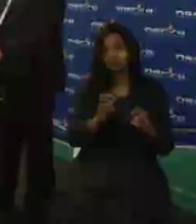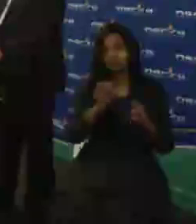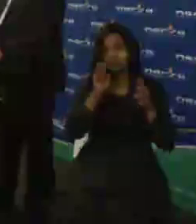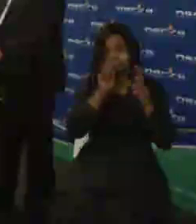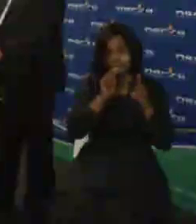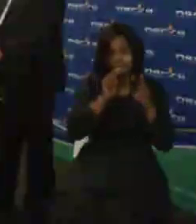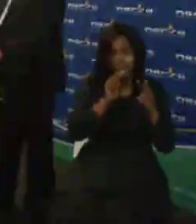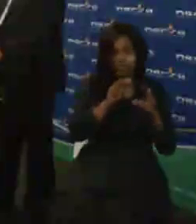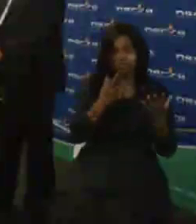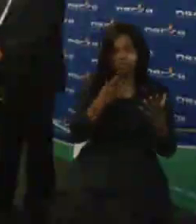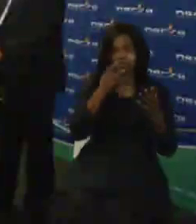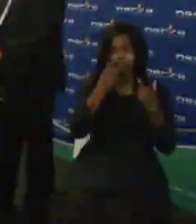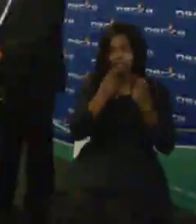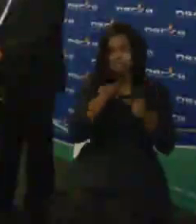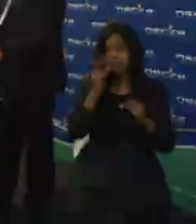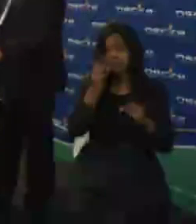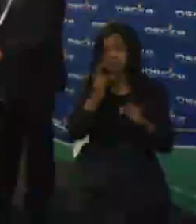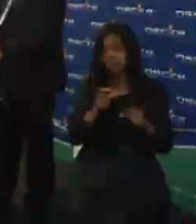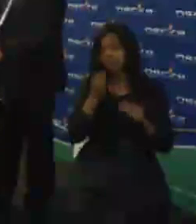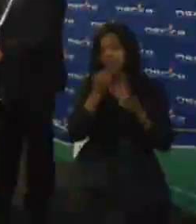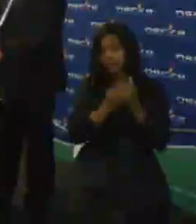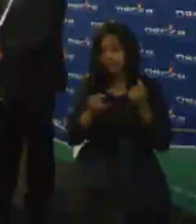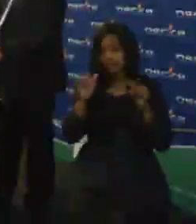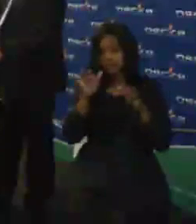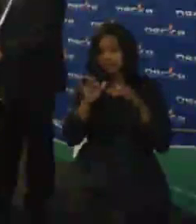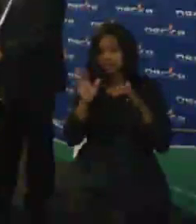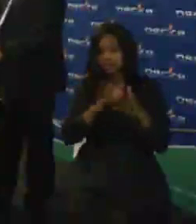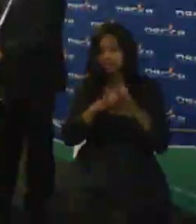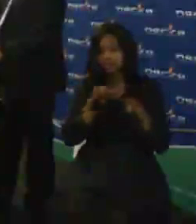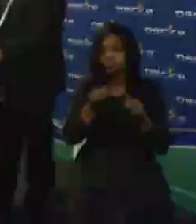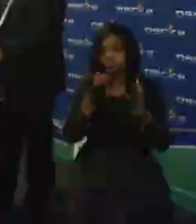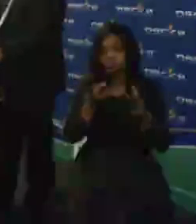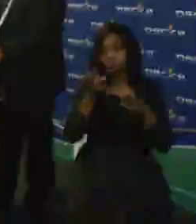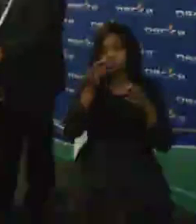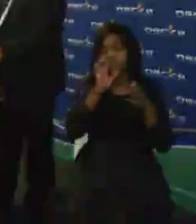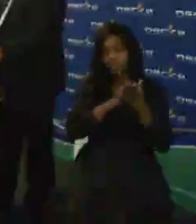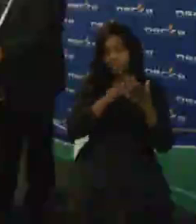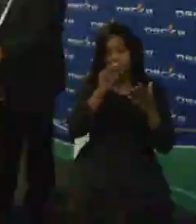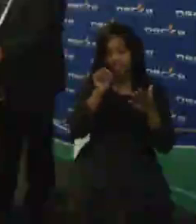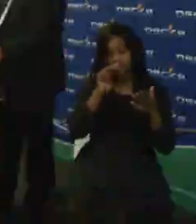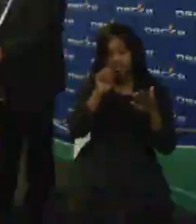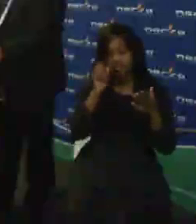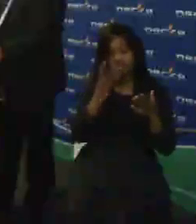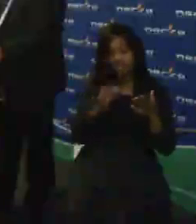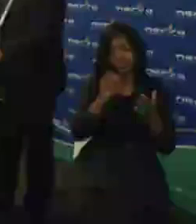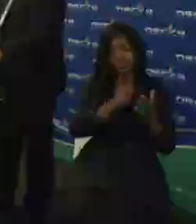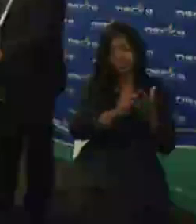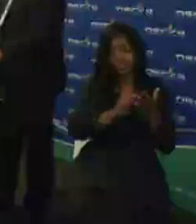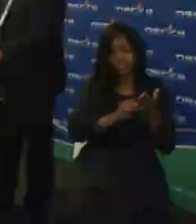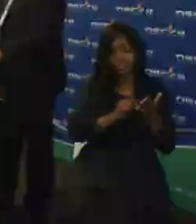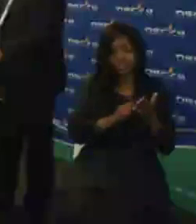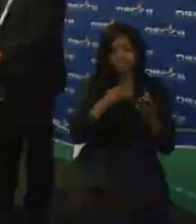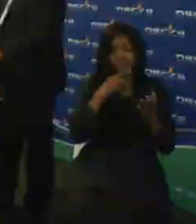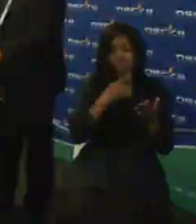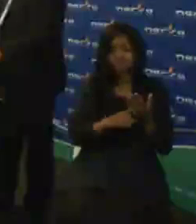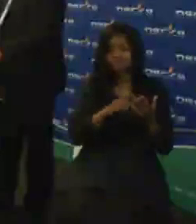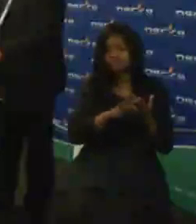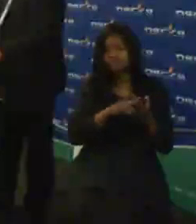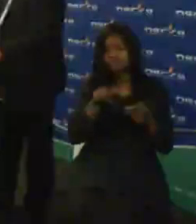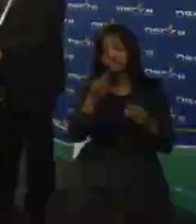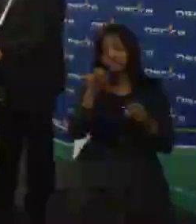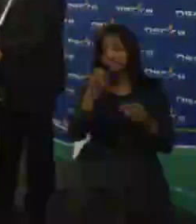an independent person that we submit, and Nersa has the detailed report. So I think from that perspective, and it's